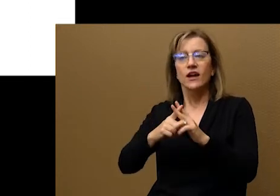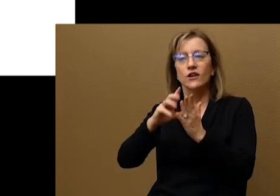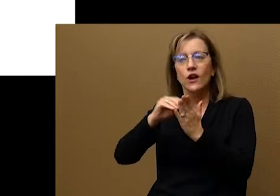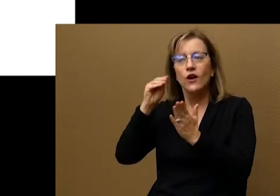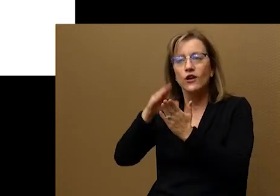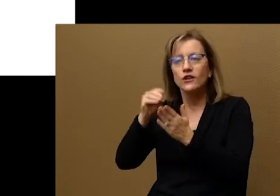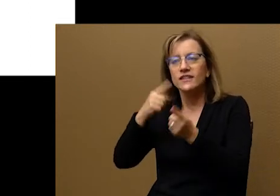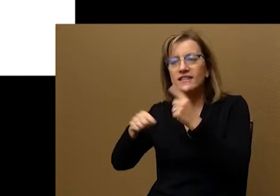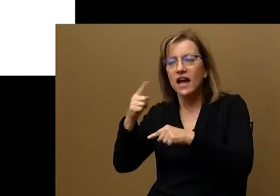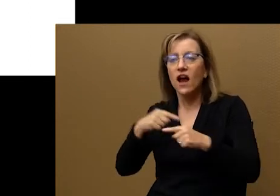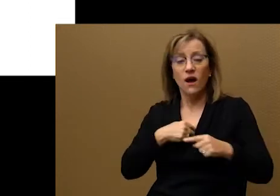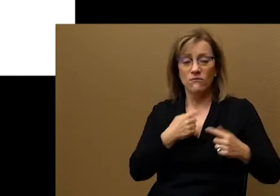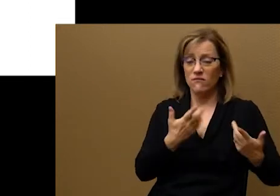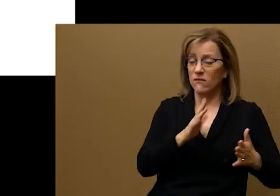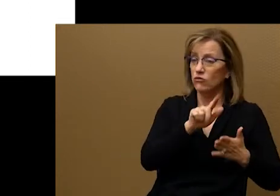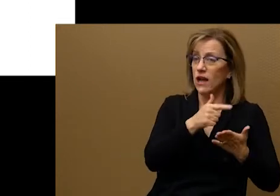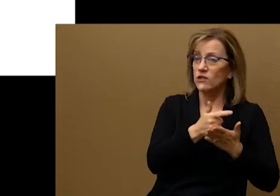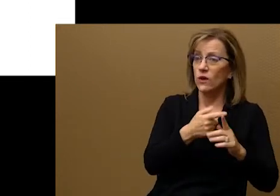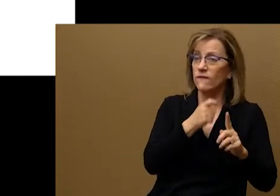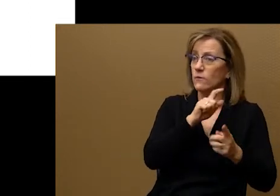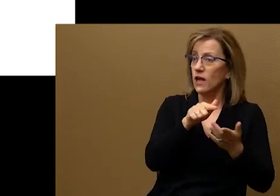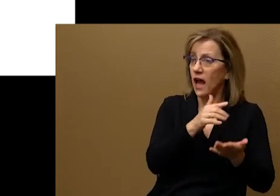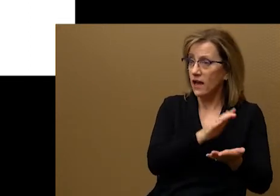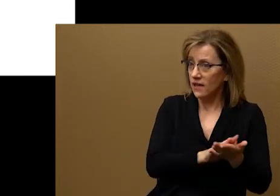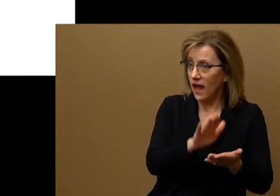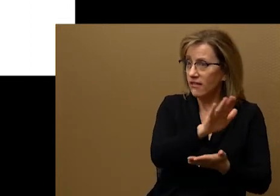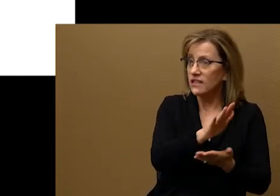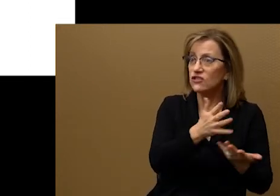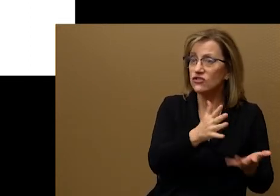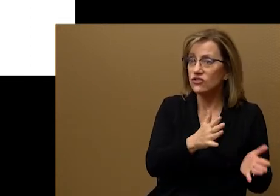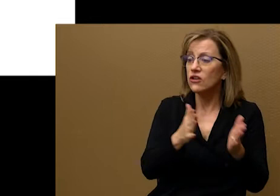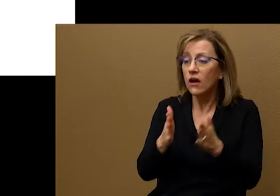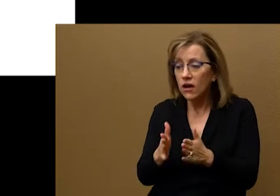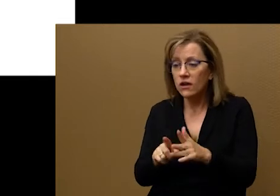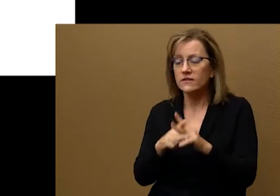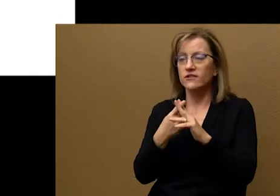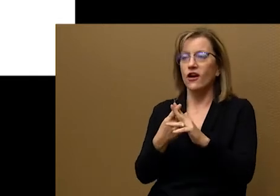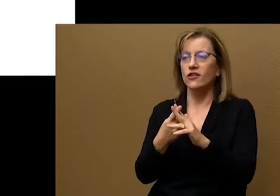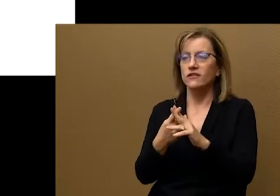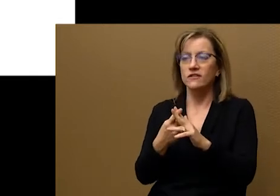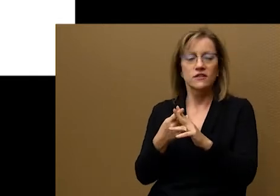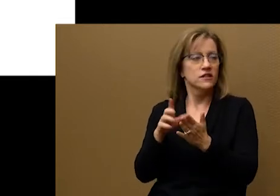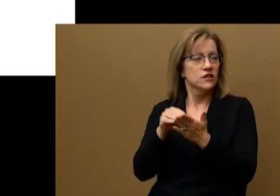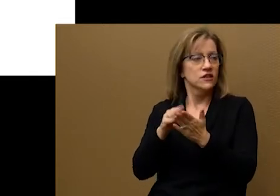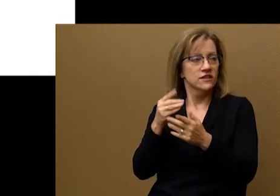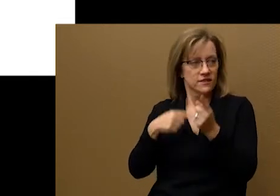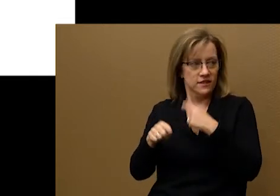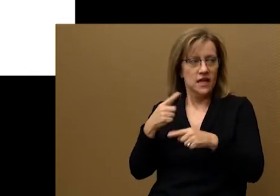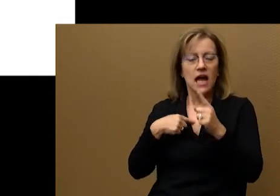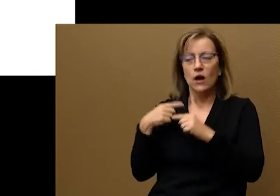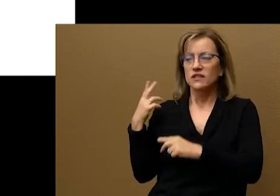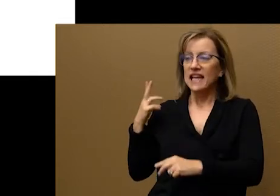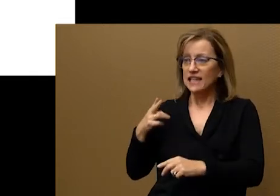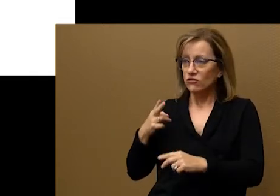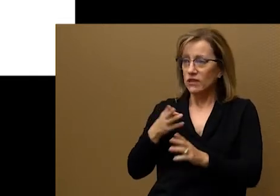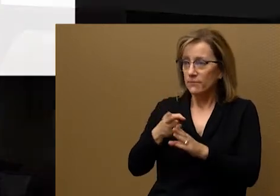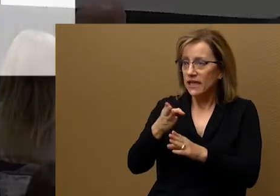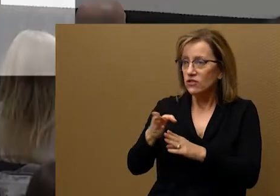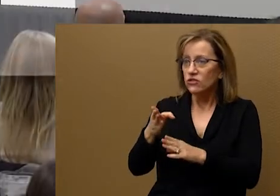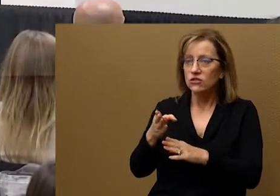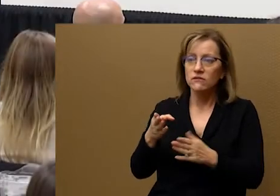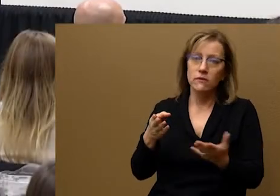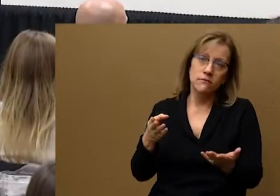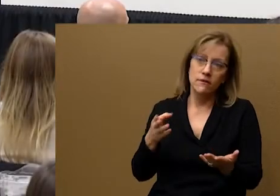23. I had already graduated from college, and I was a history